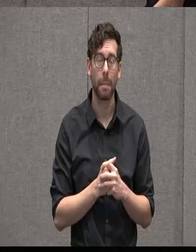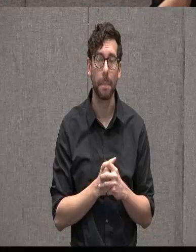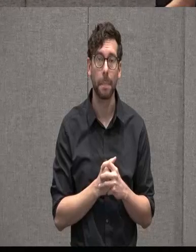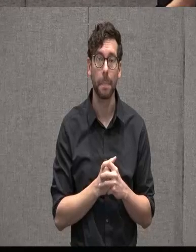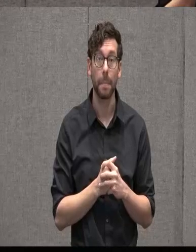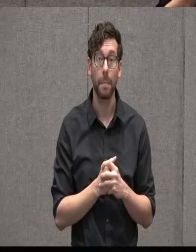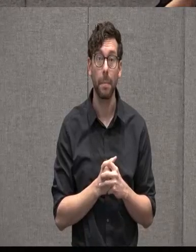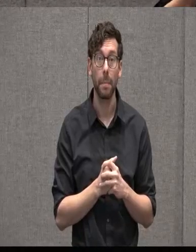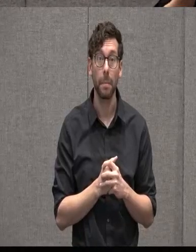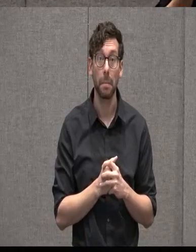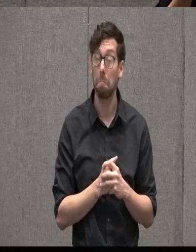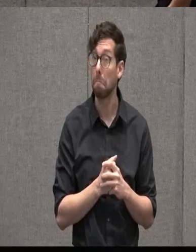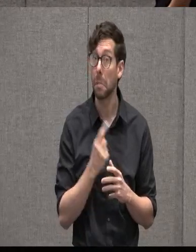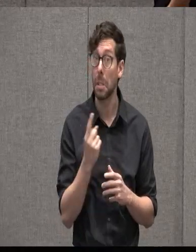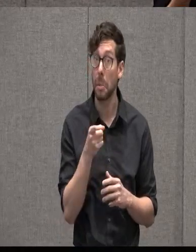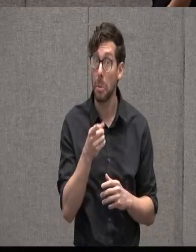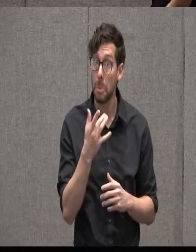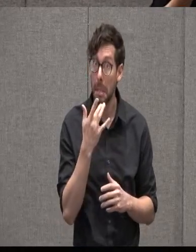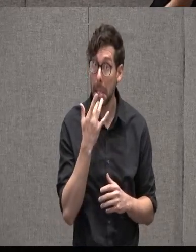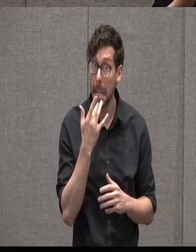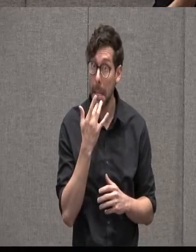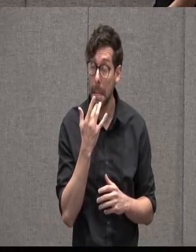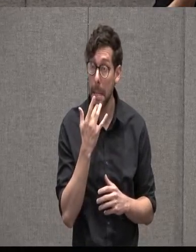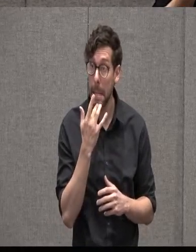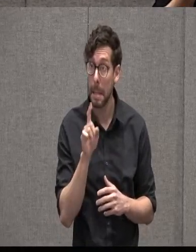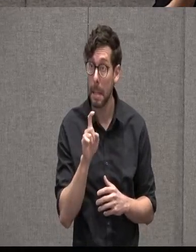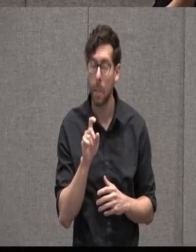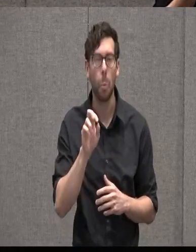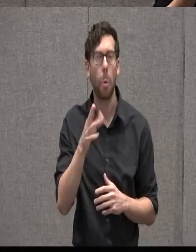What is something that you smell right now?